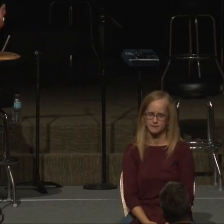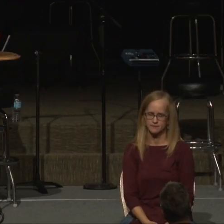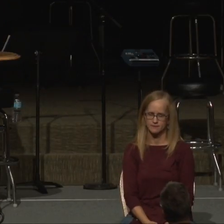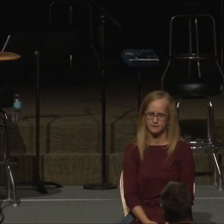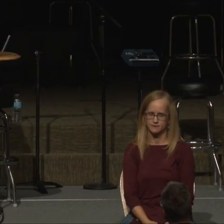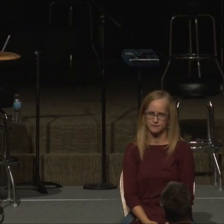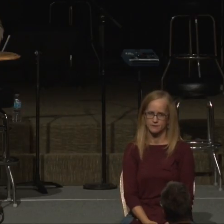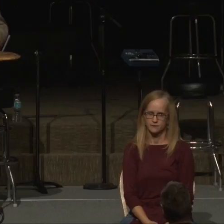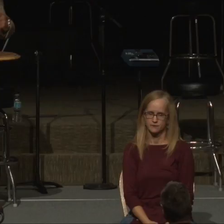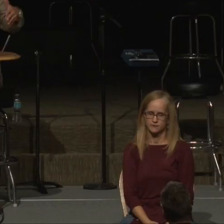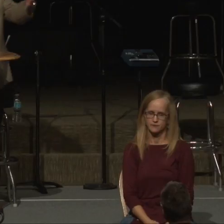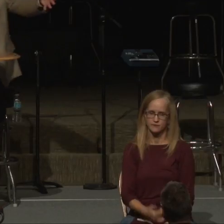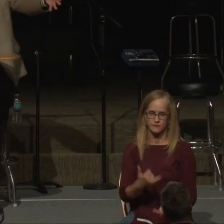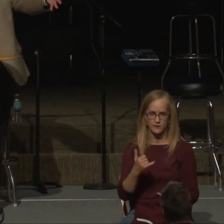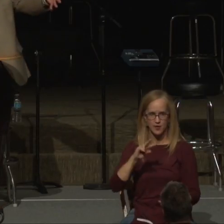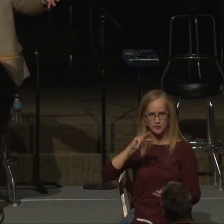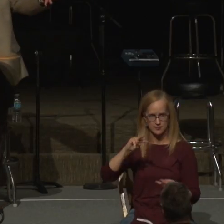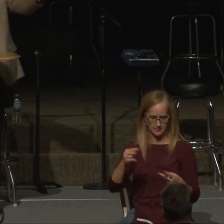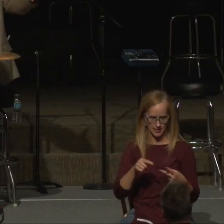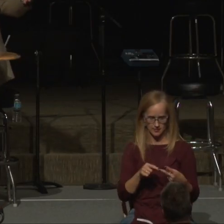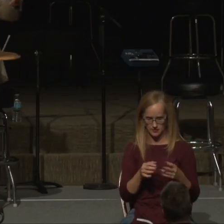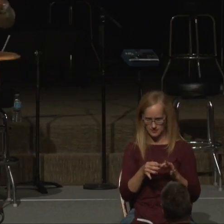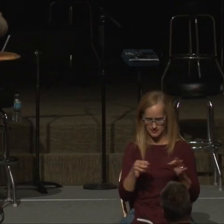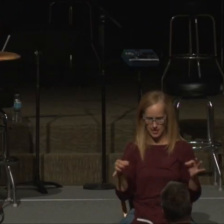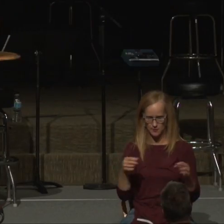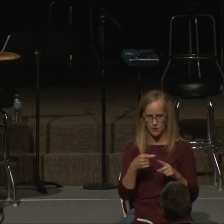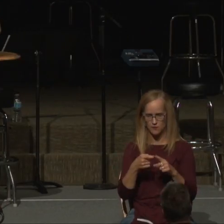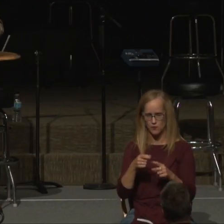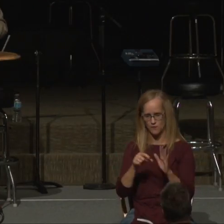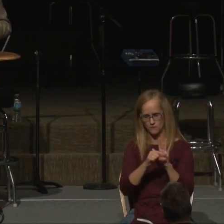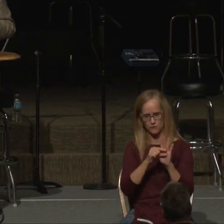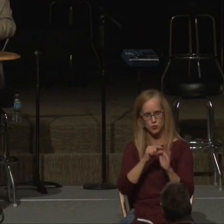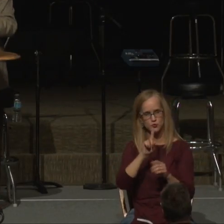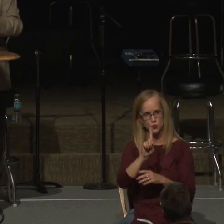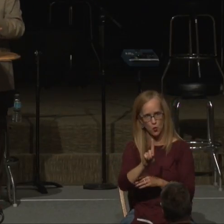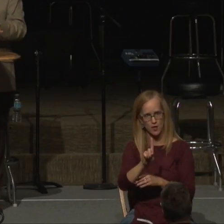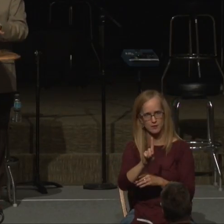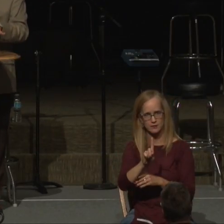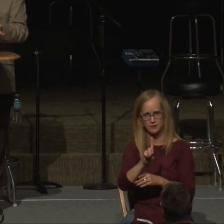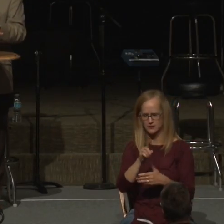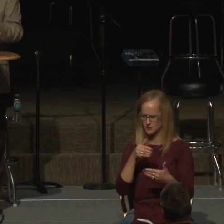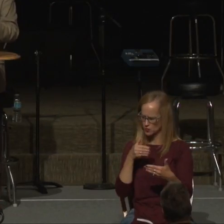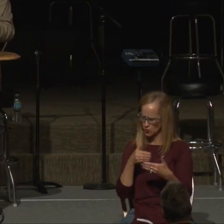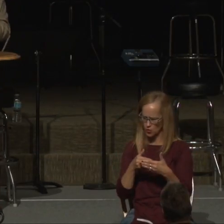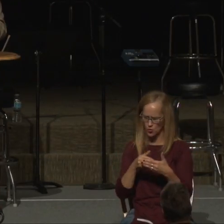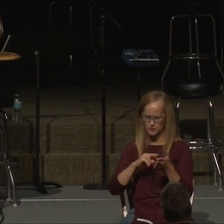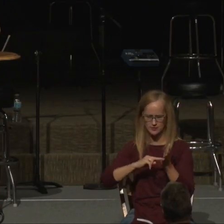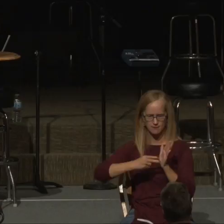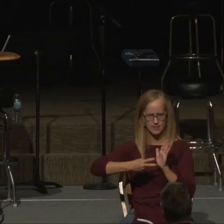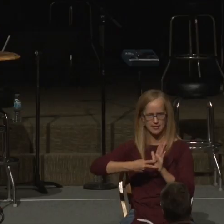Now, the second statement from verse 1 is very close in meaning,